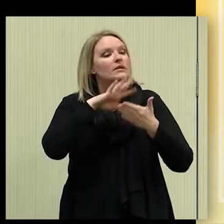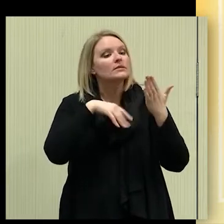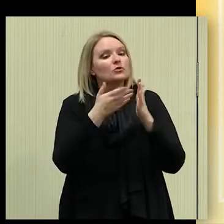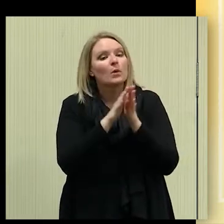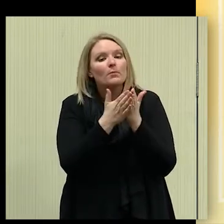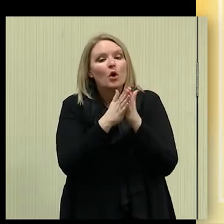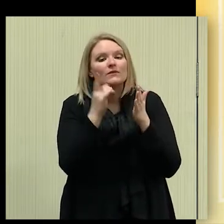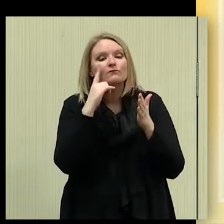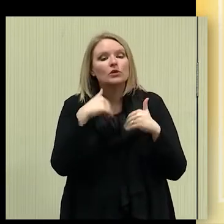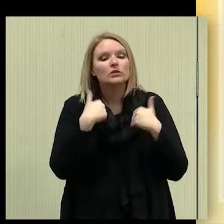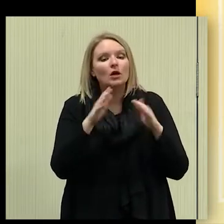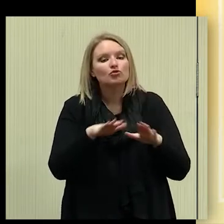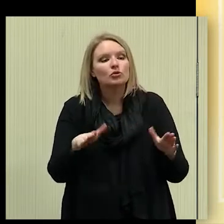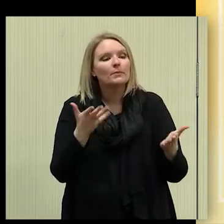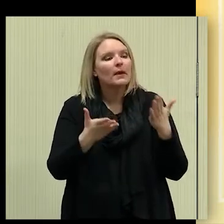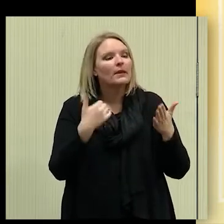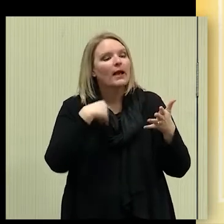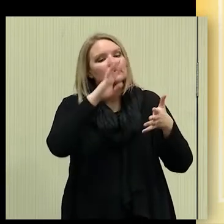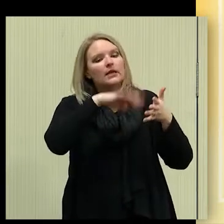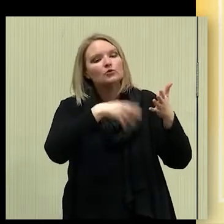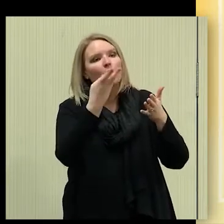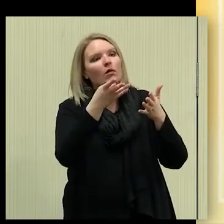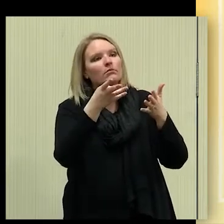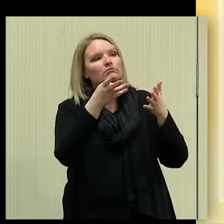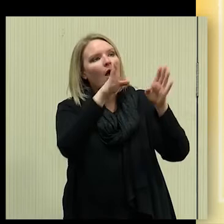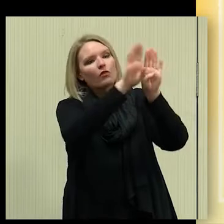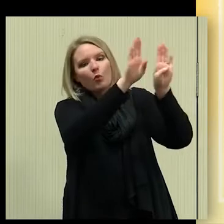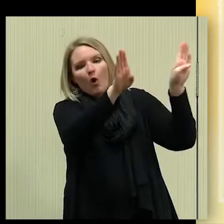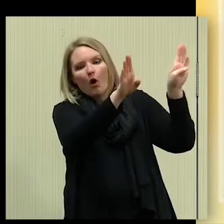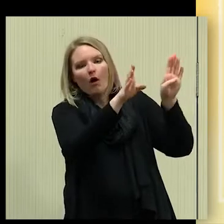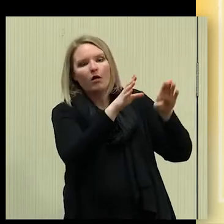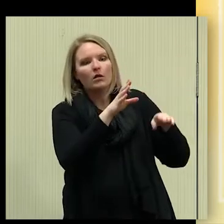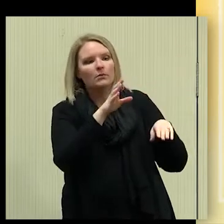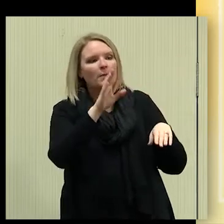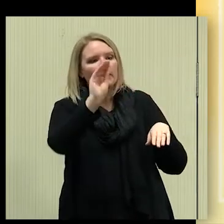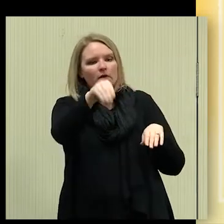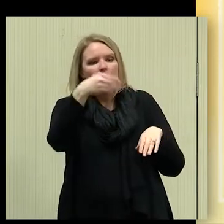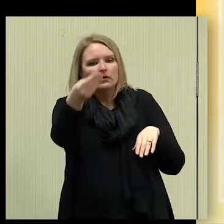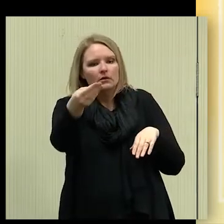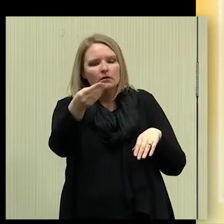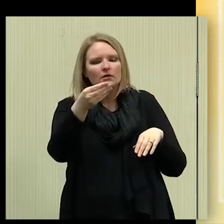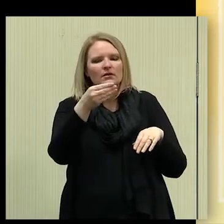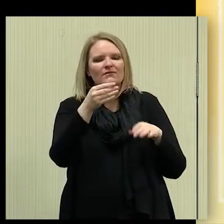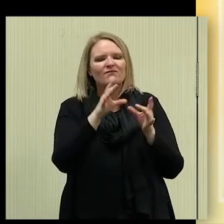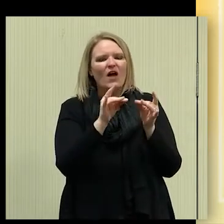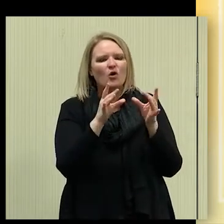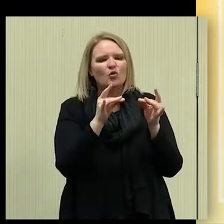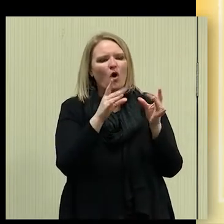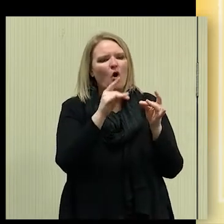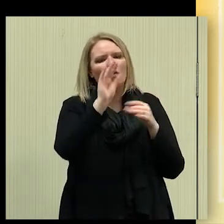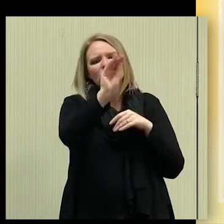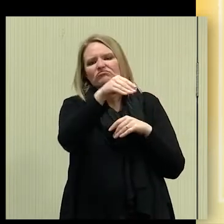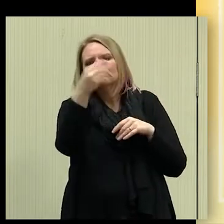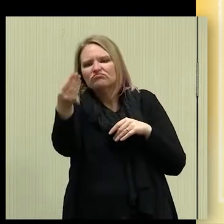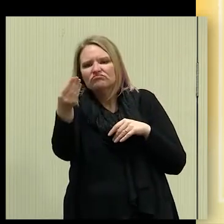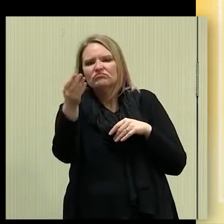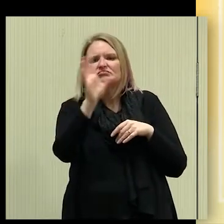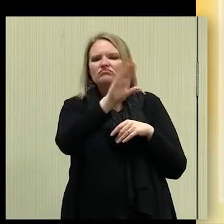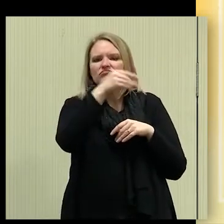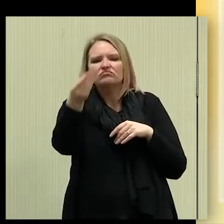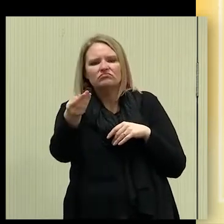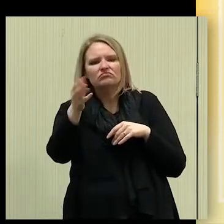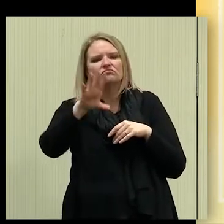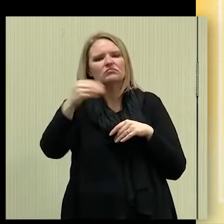young children, we might have schedules on the wall. We may turn things around with Velcro so that they know one activity ended when another,